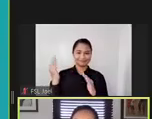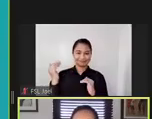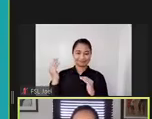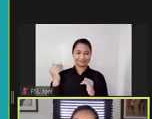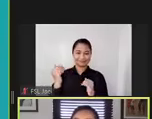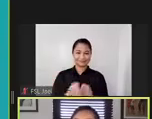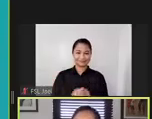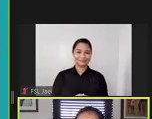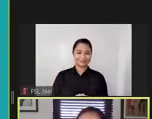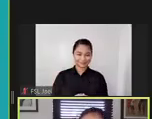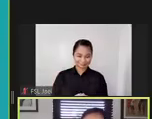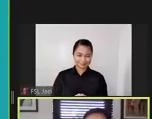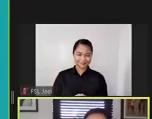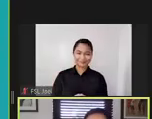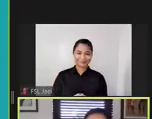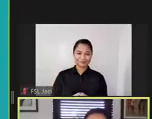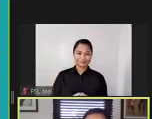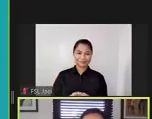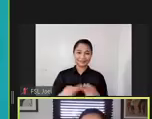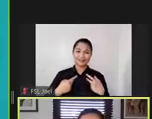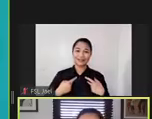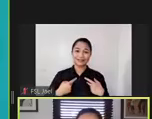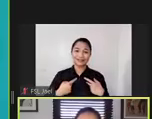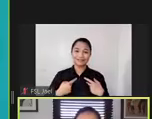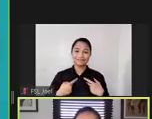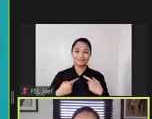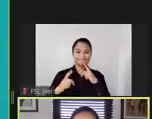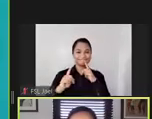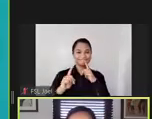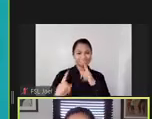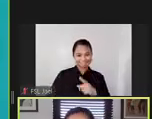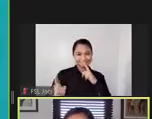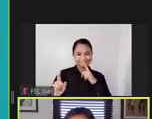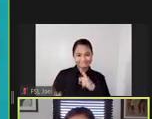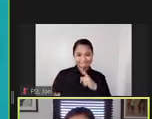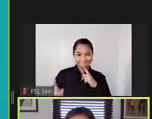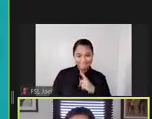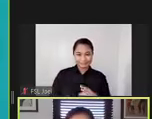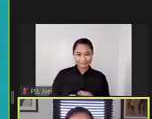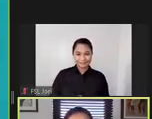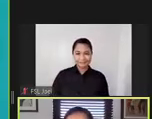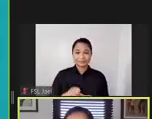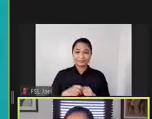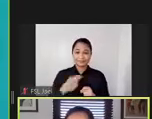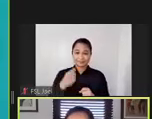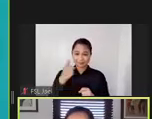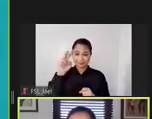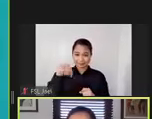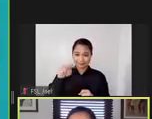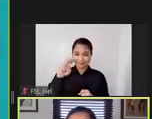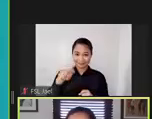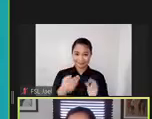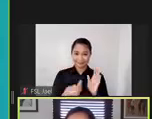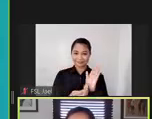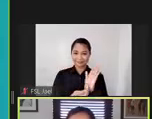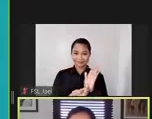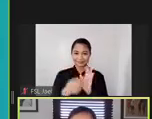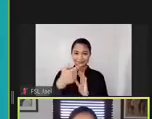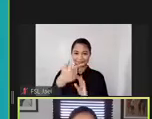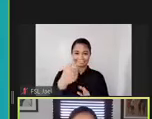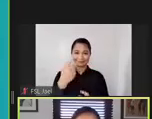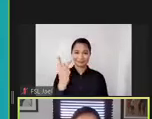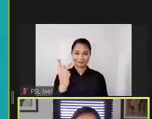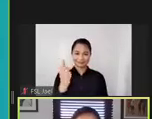here what Dawat Kalinga has been doing since 2014 and the Walang Iwanan Alliance,